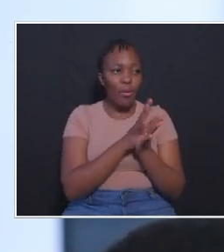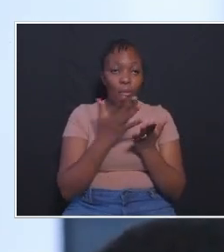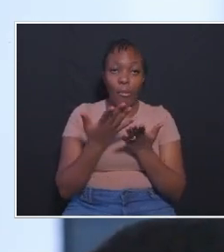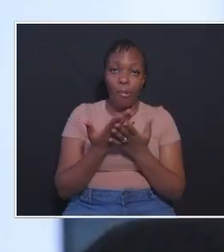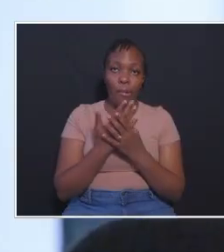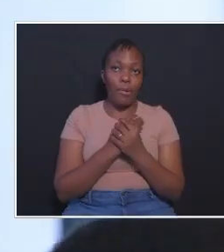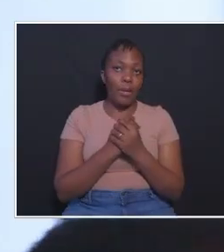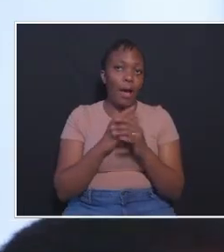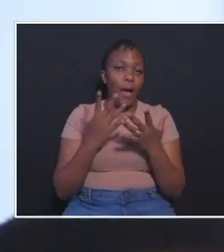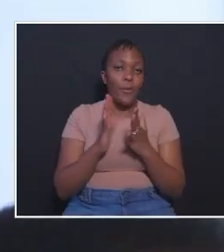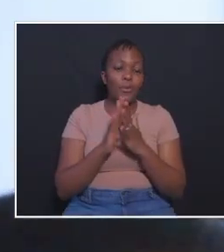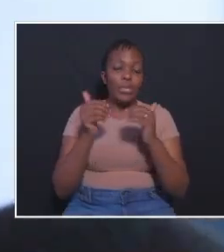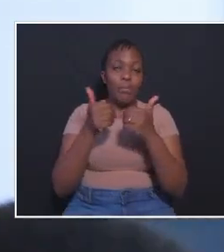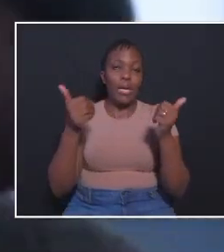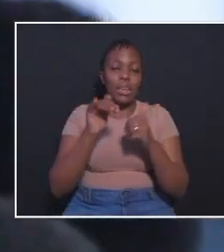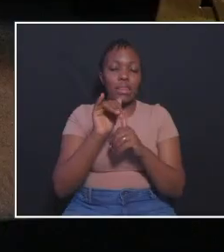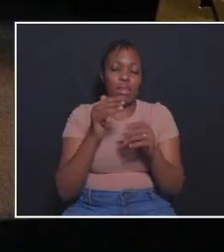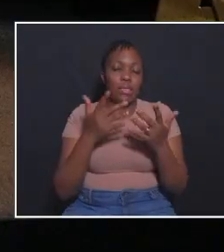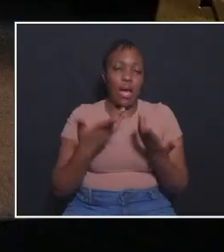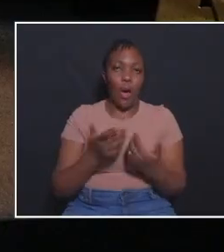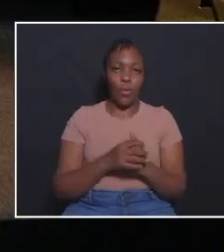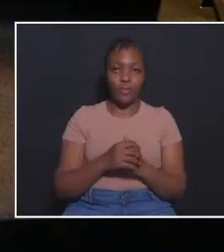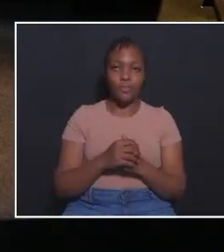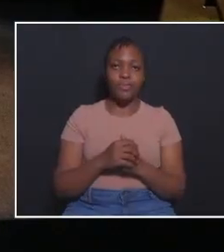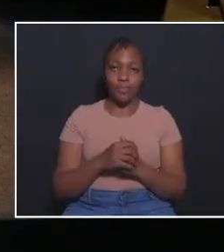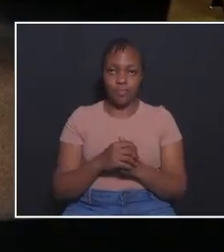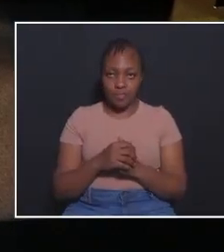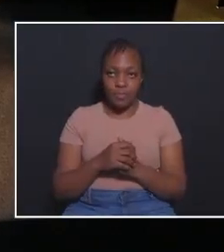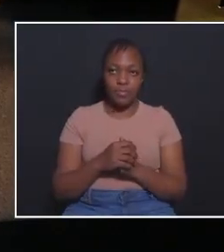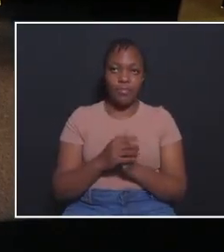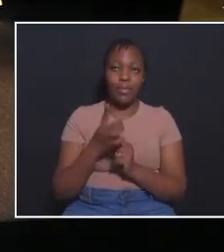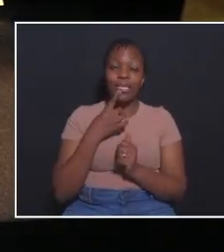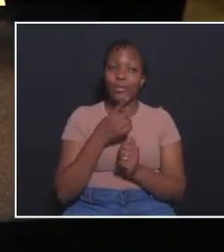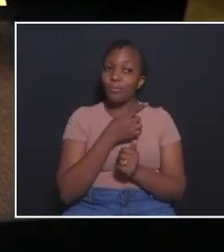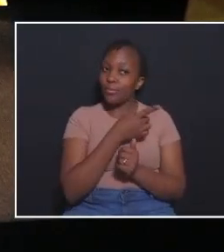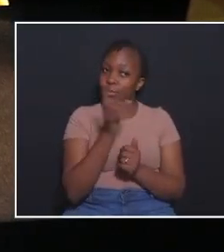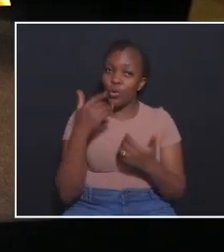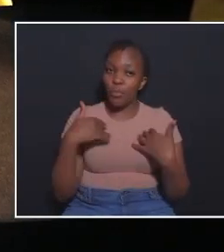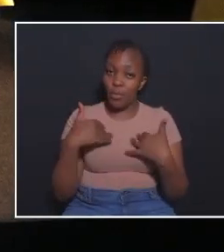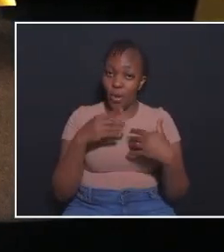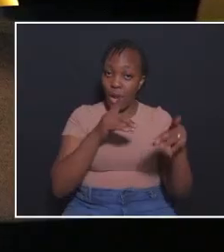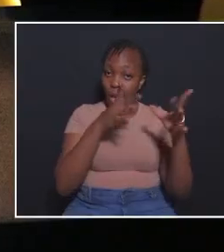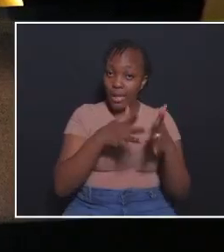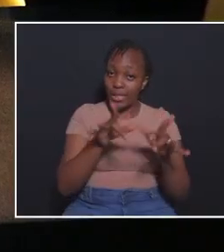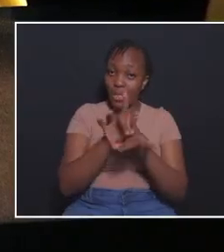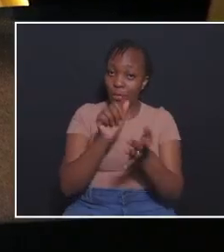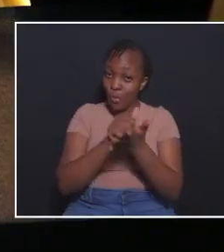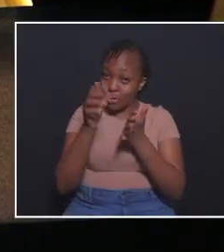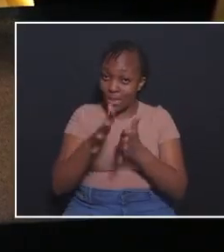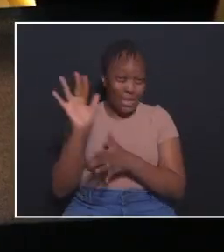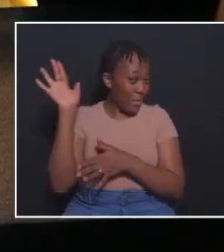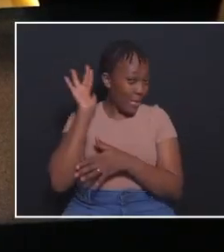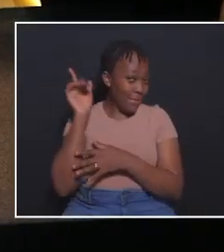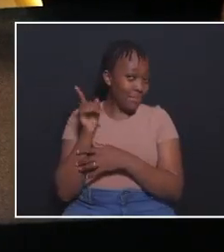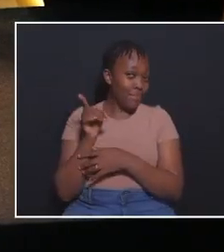to separate that one. So you people, directors and producers, you hear? You hear? You hear what